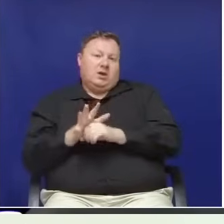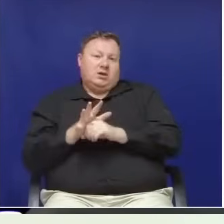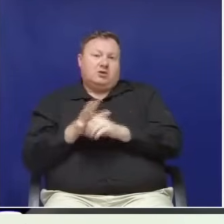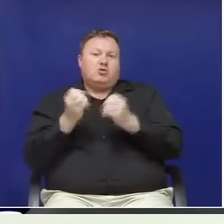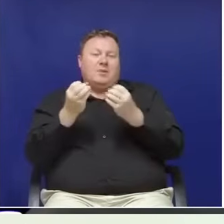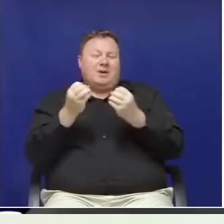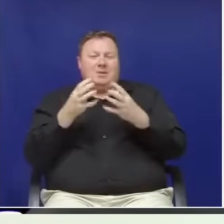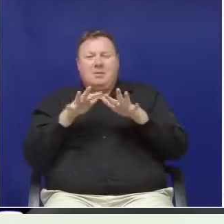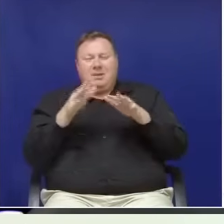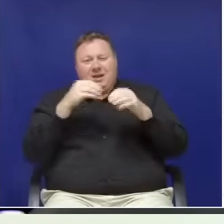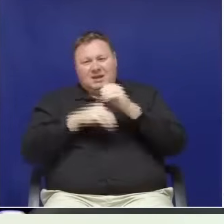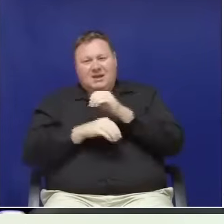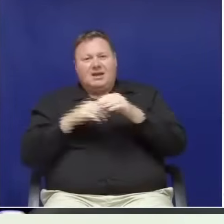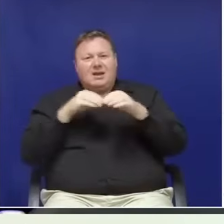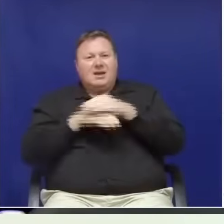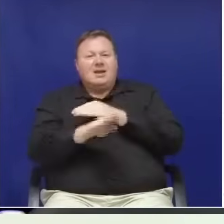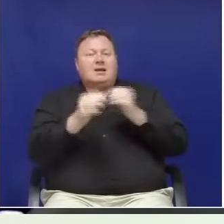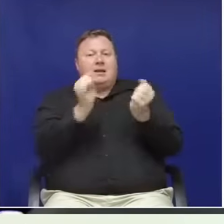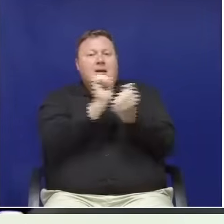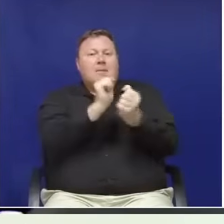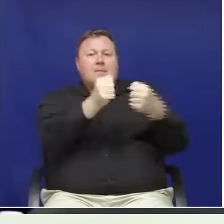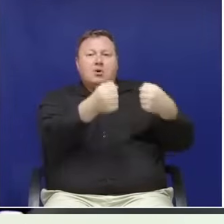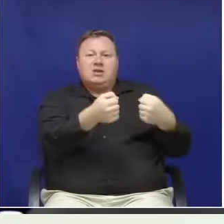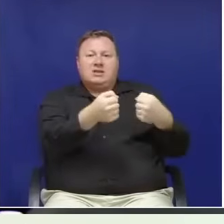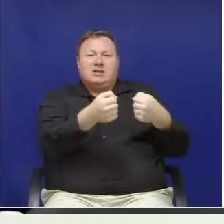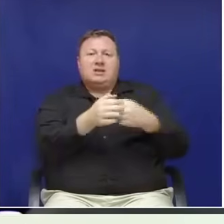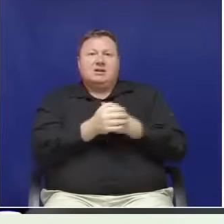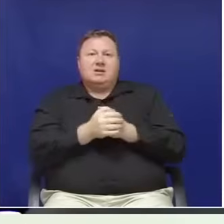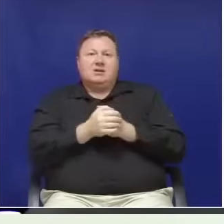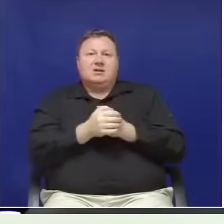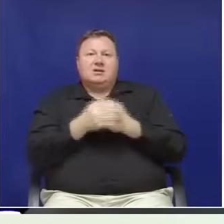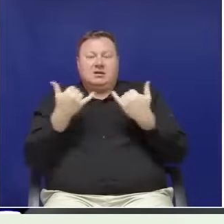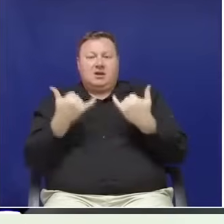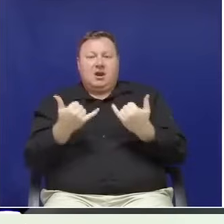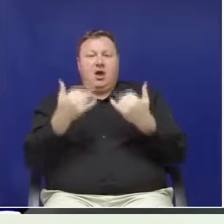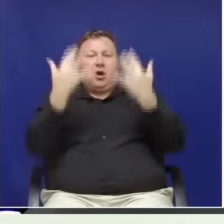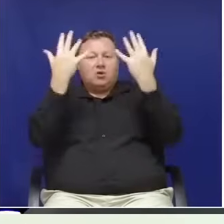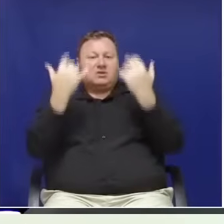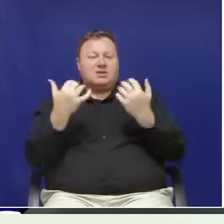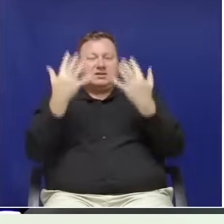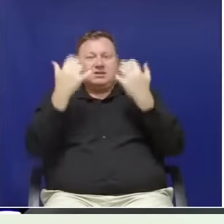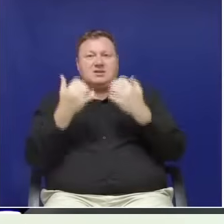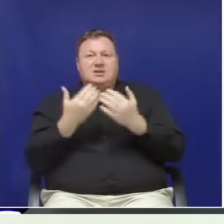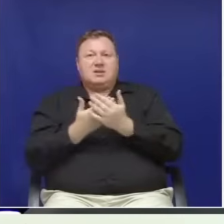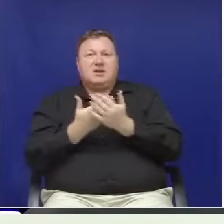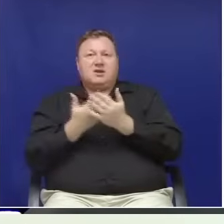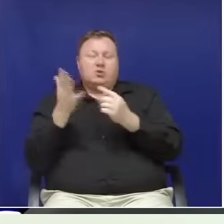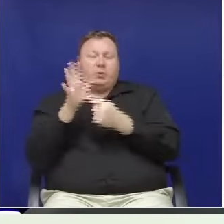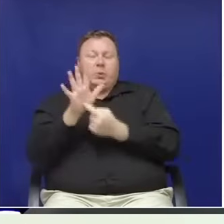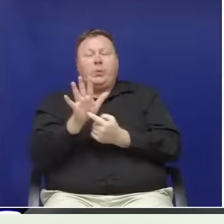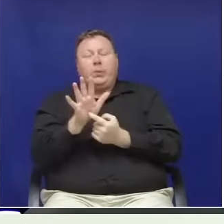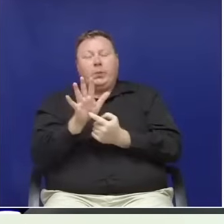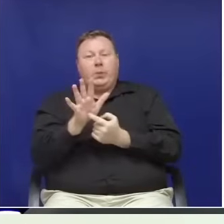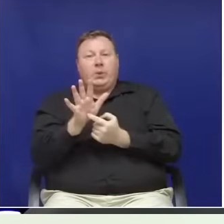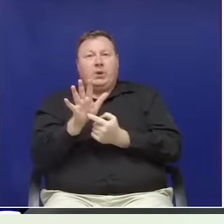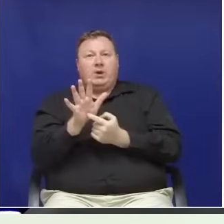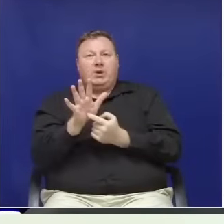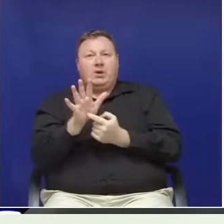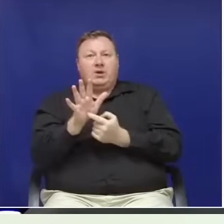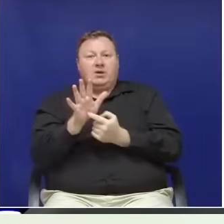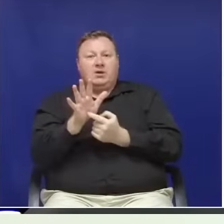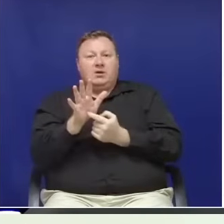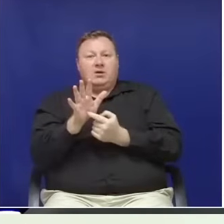our prisons. At the moment, and I can give the latest statistics in terms of